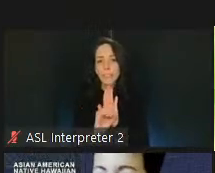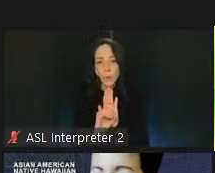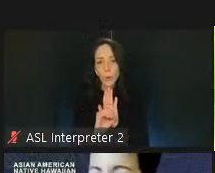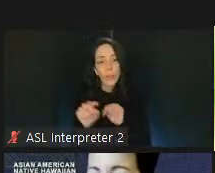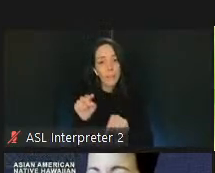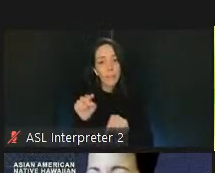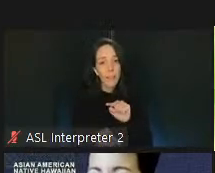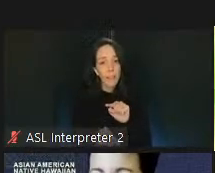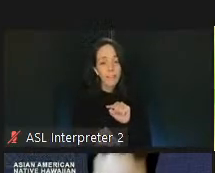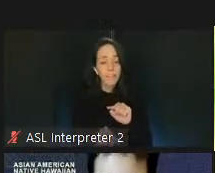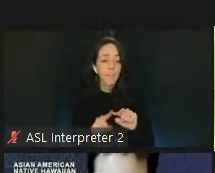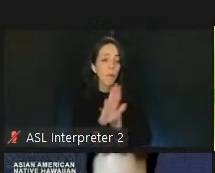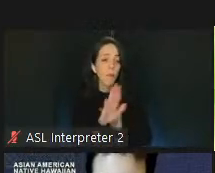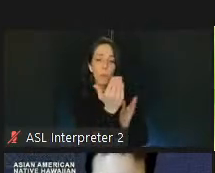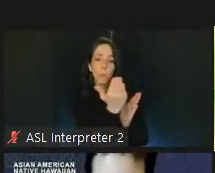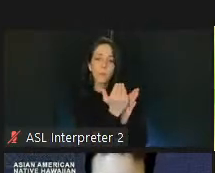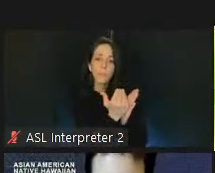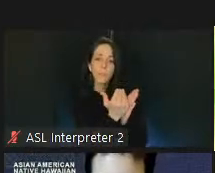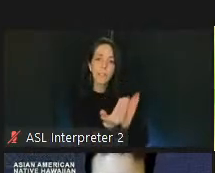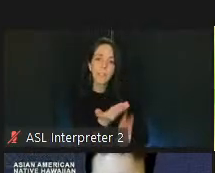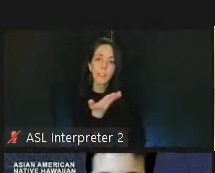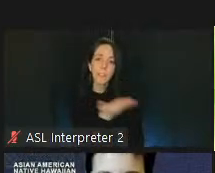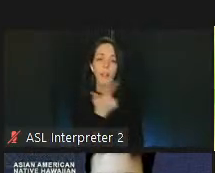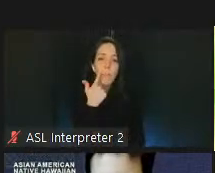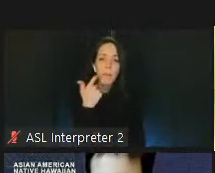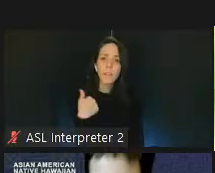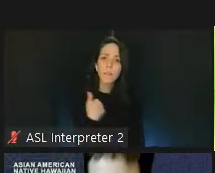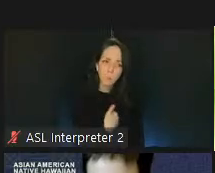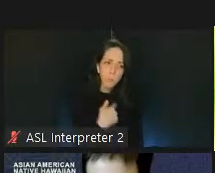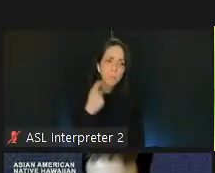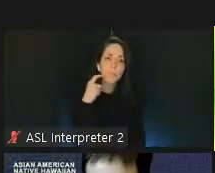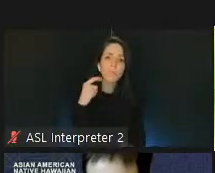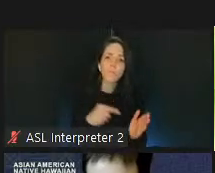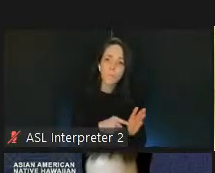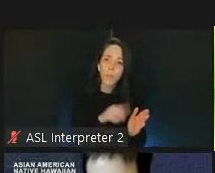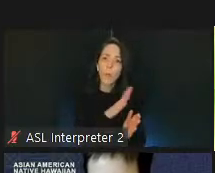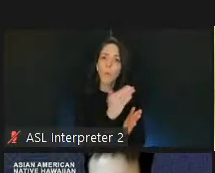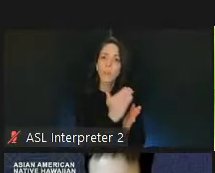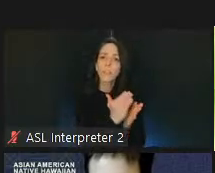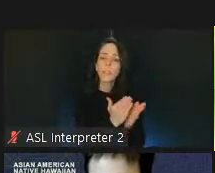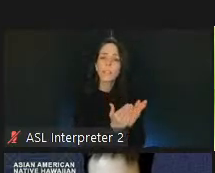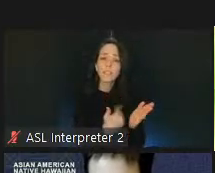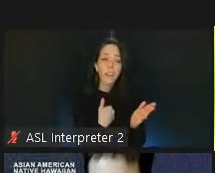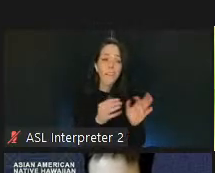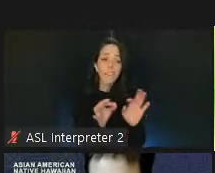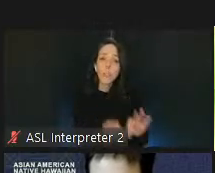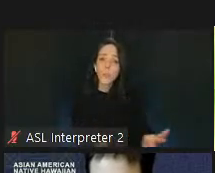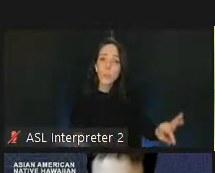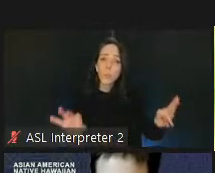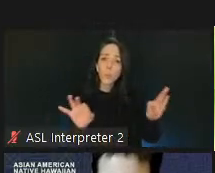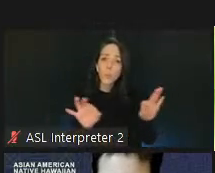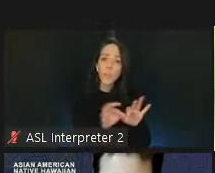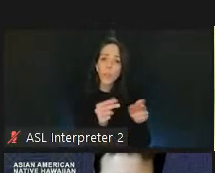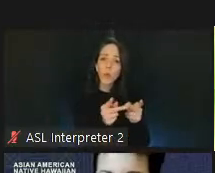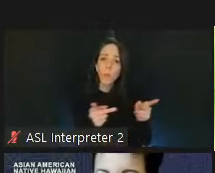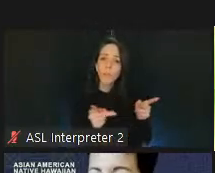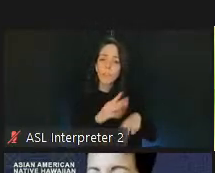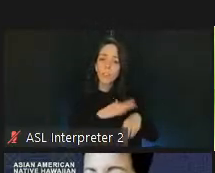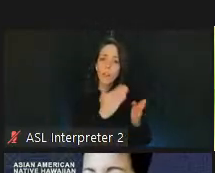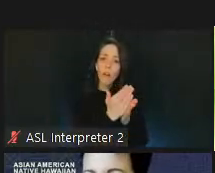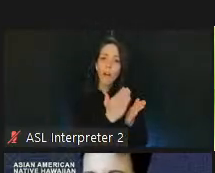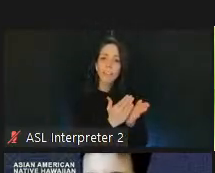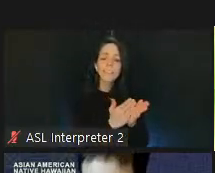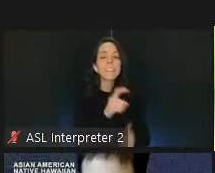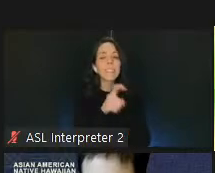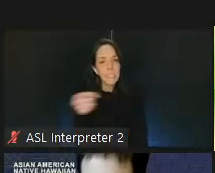reflected on this list is we fully recognize that we have some critical positions on this list that will need to be